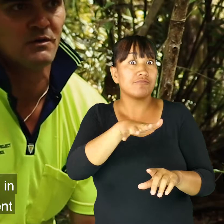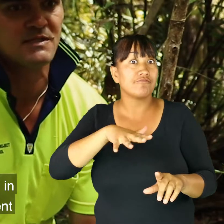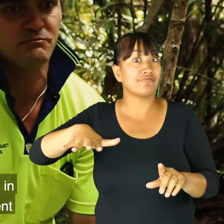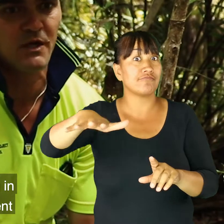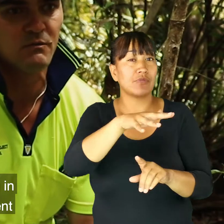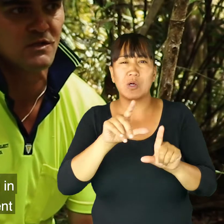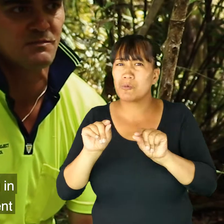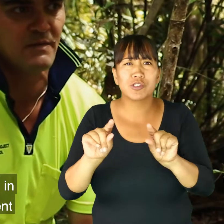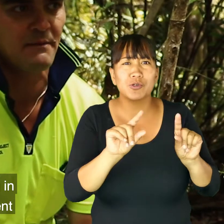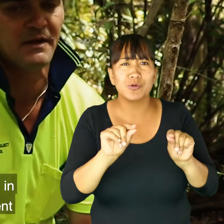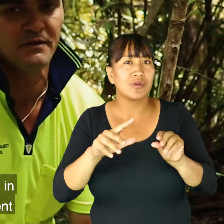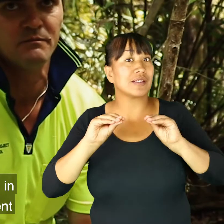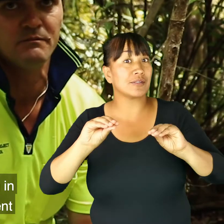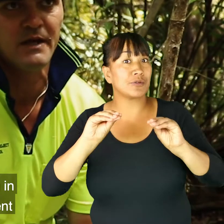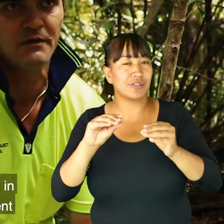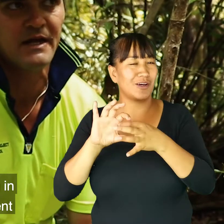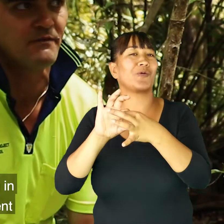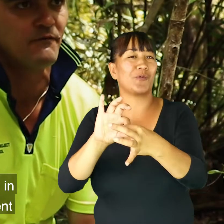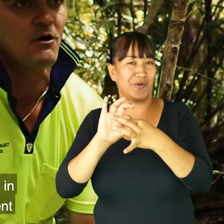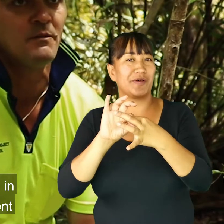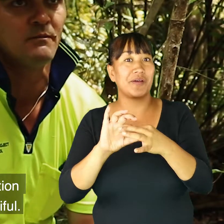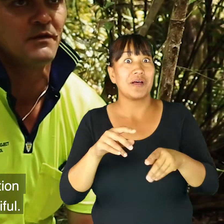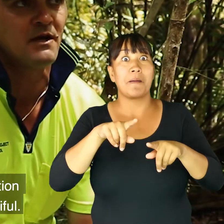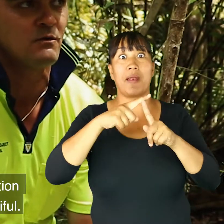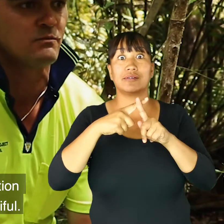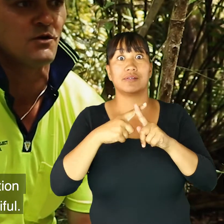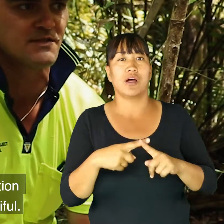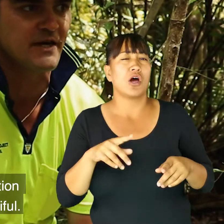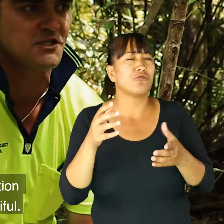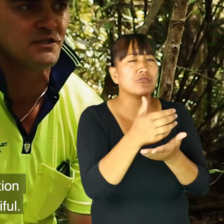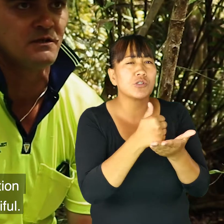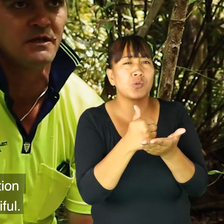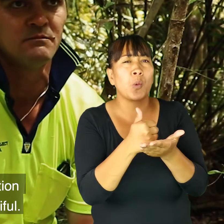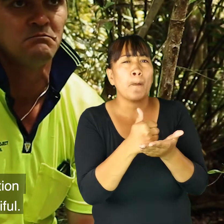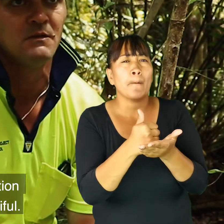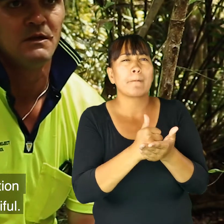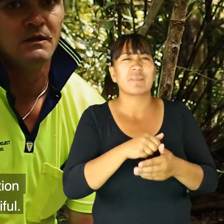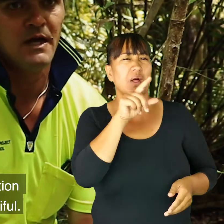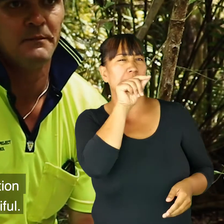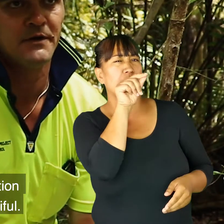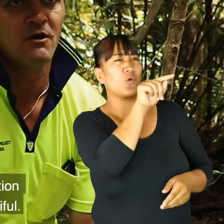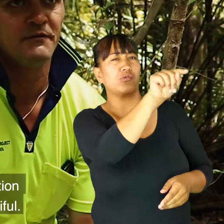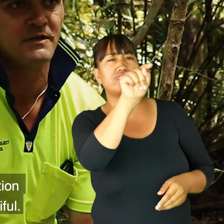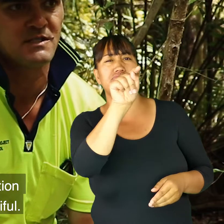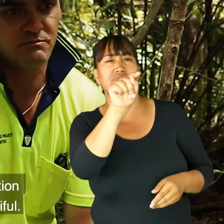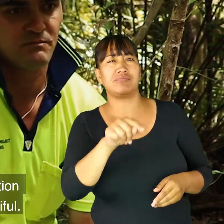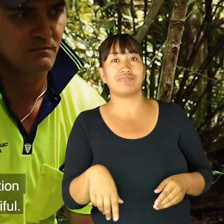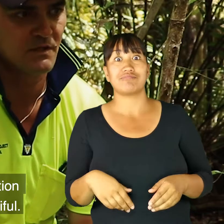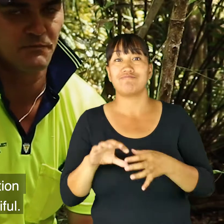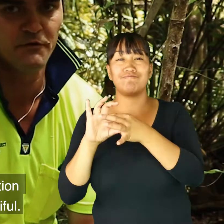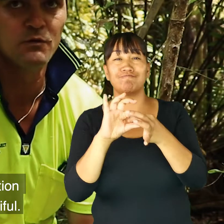into what's happening in our native environment with our conservation and our bird life.